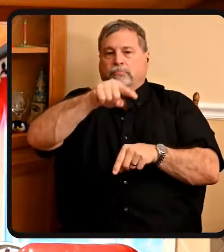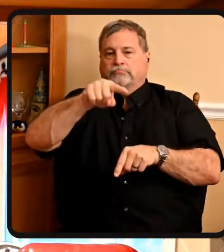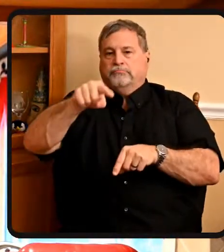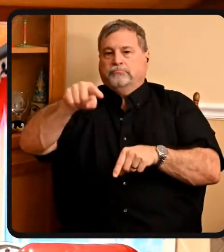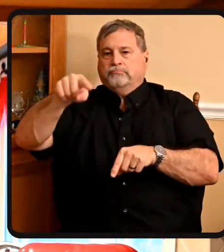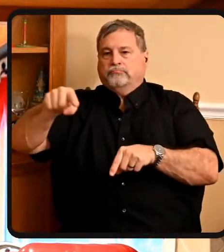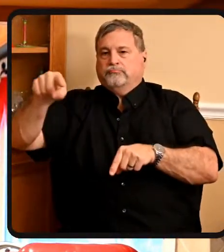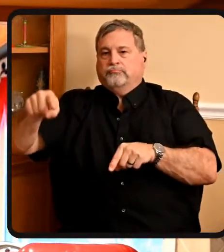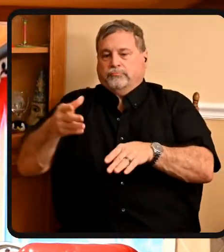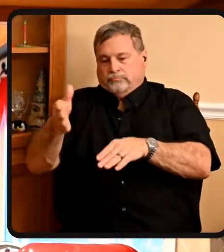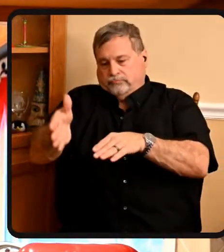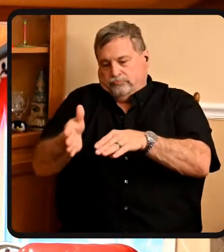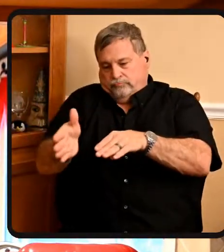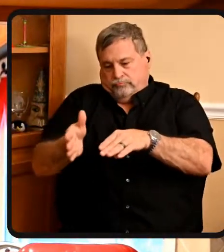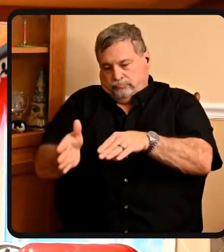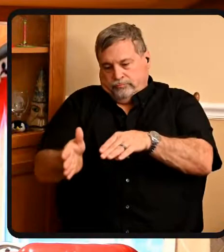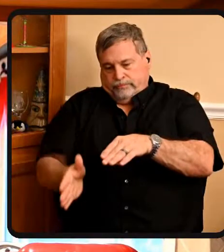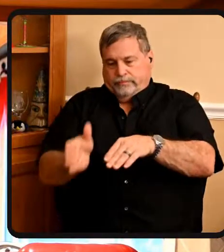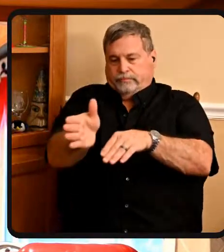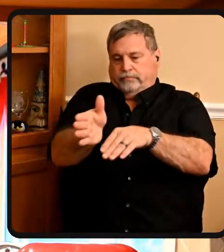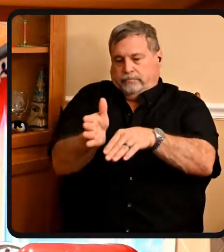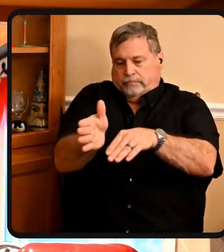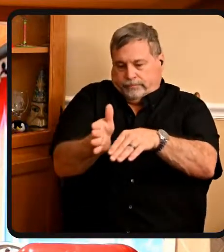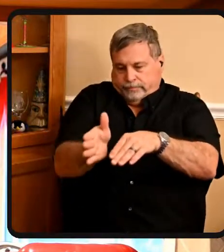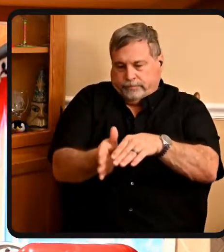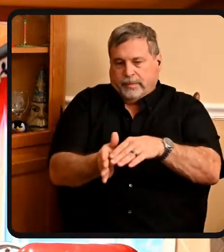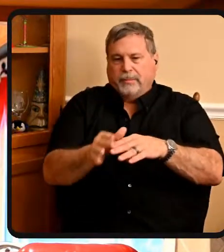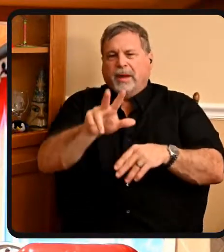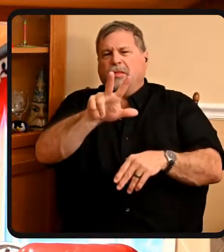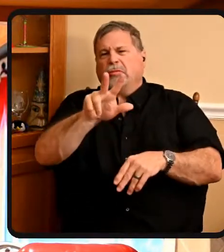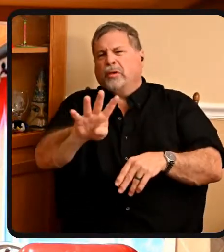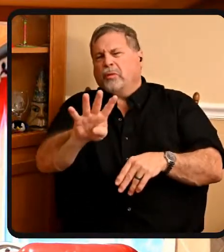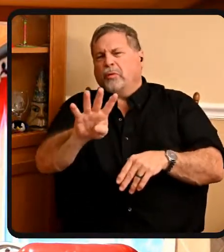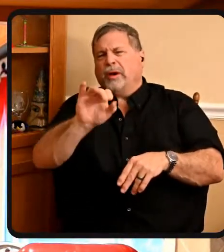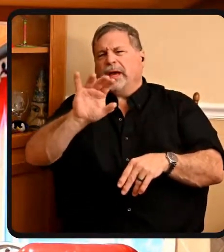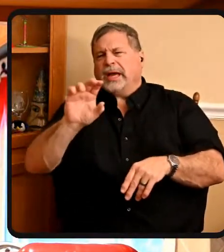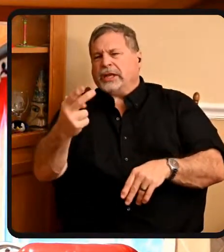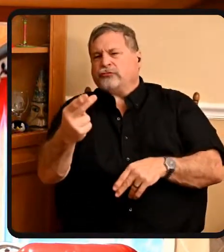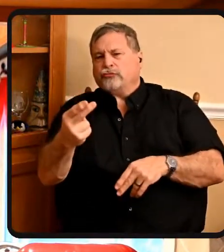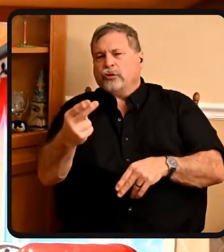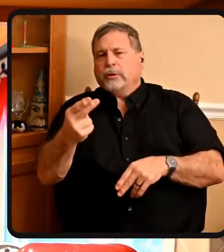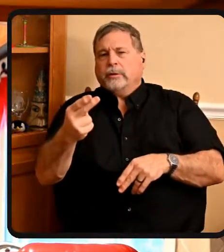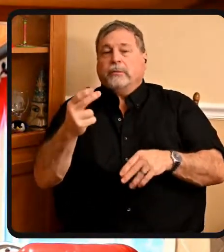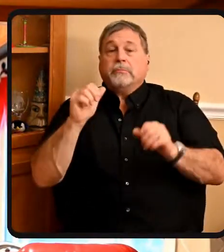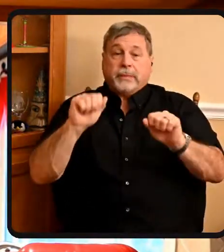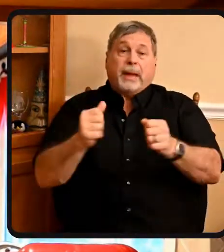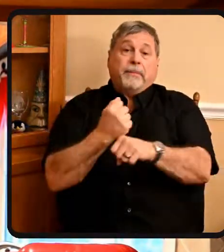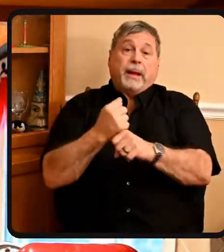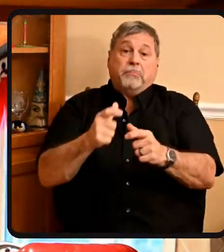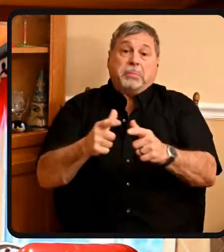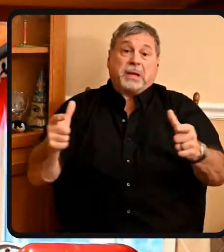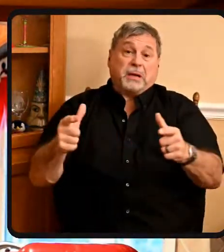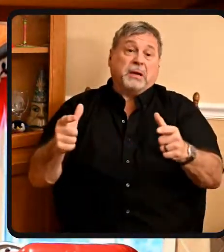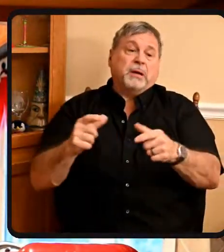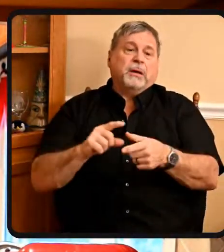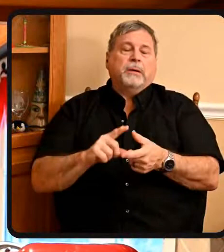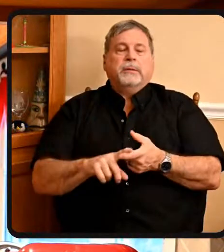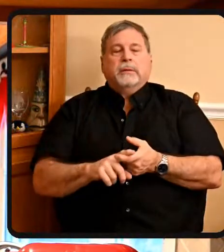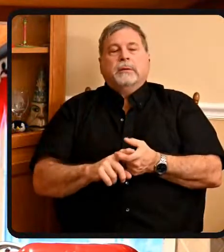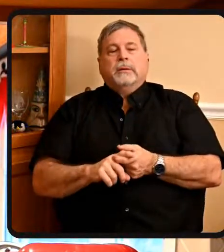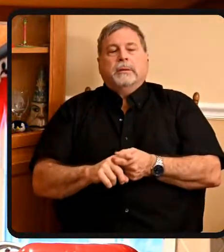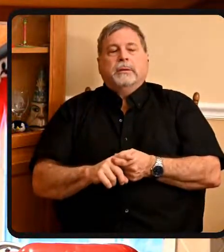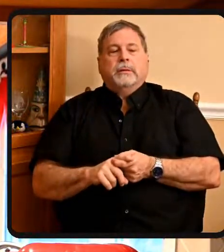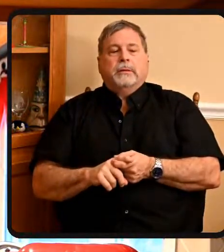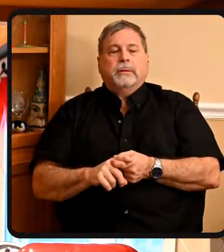going to take about 3/4 of an inch. Now again, if you make these fatter,